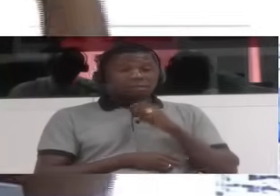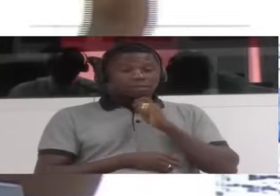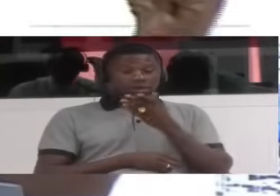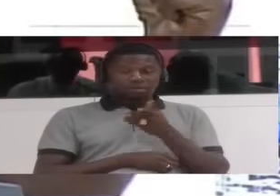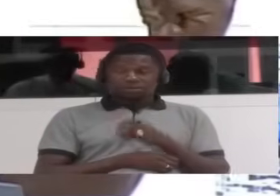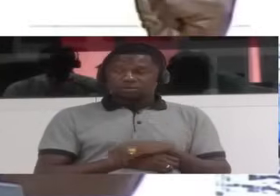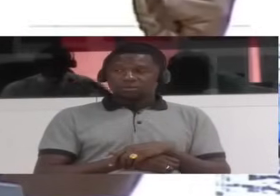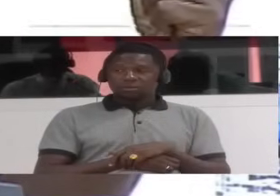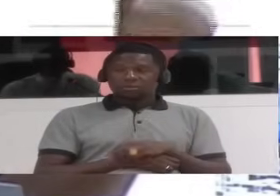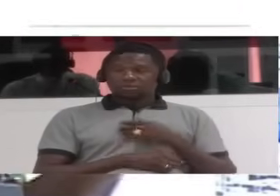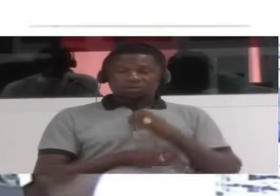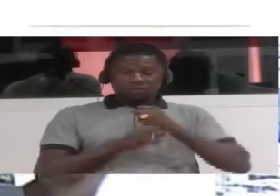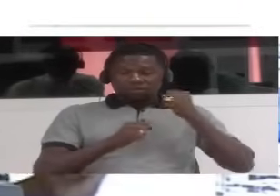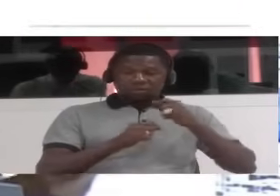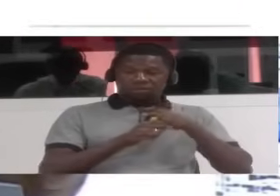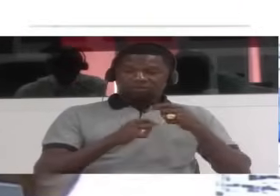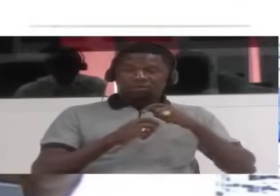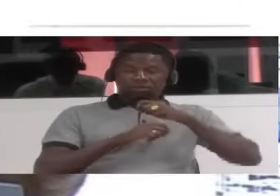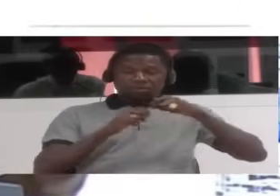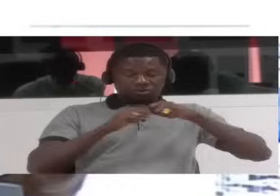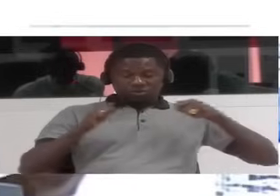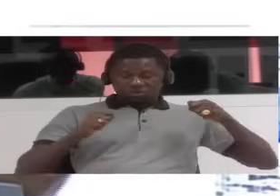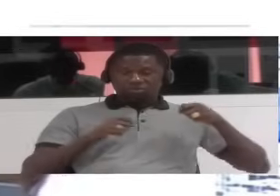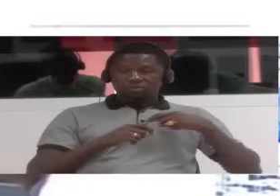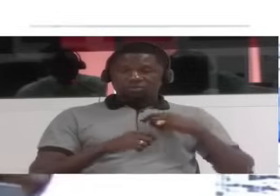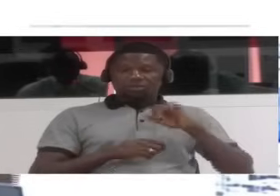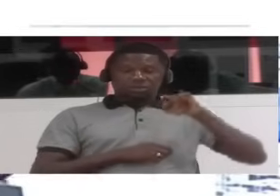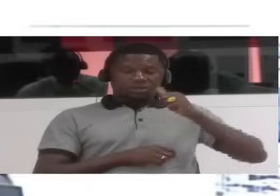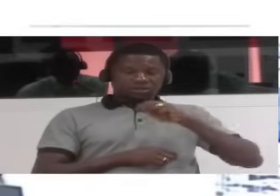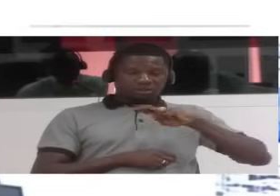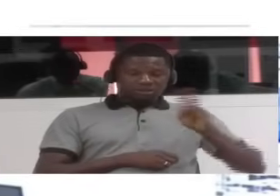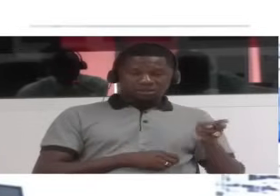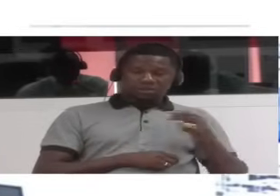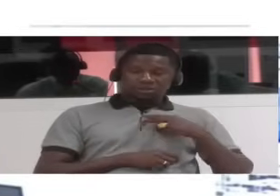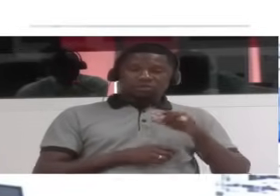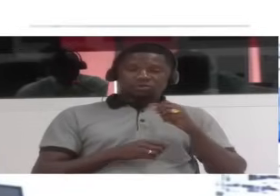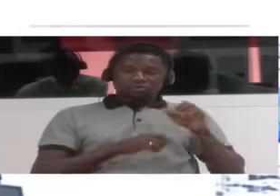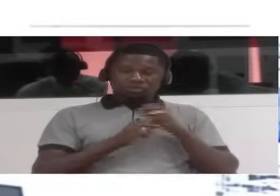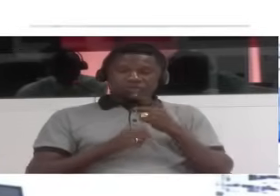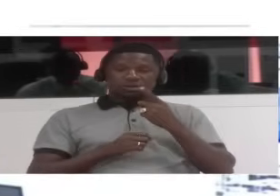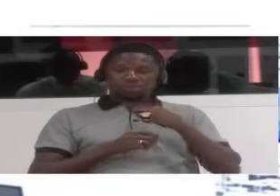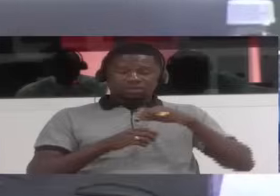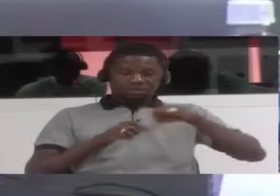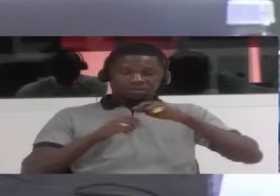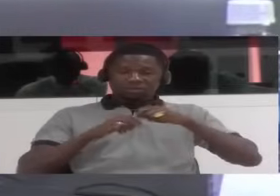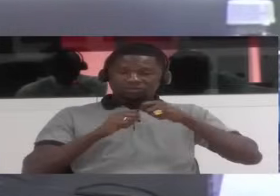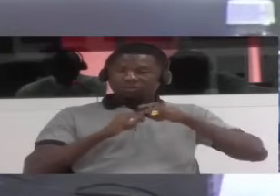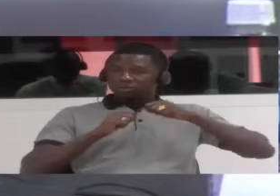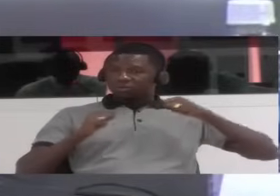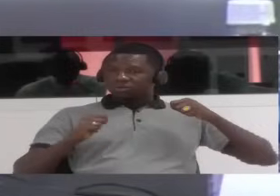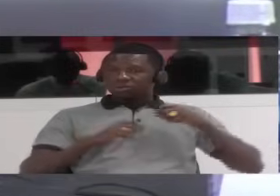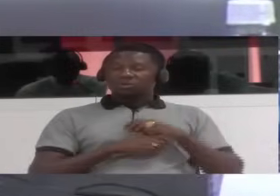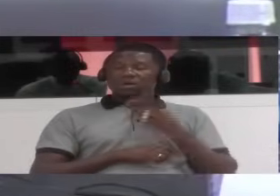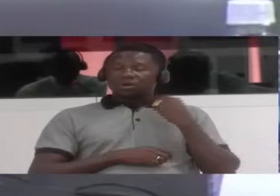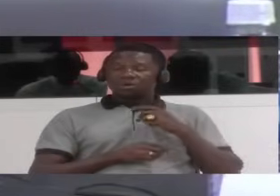I took the one side of the rope. Jeng took one side of the rope. And how was the knot tied? Was